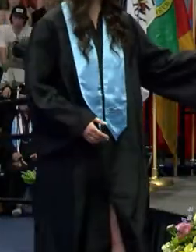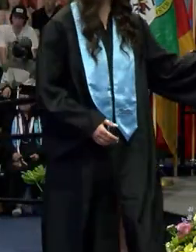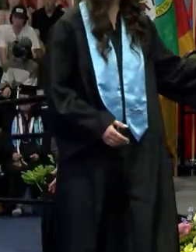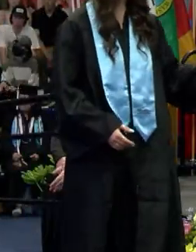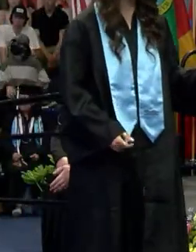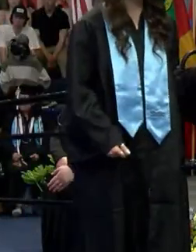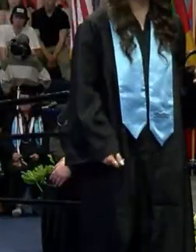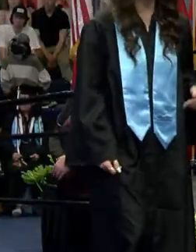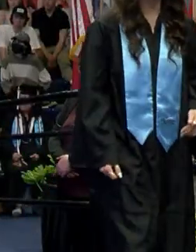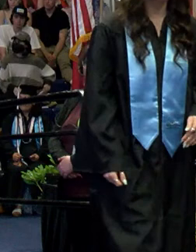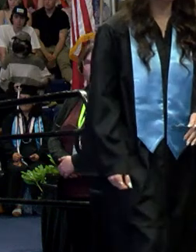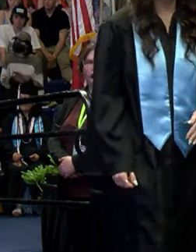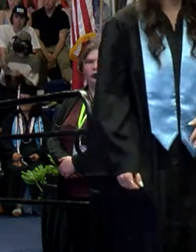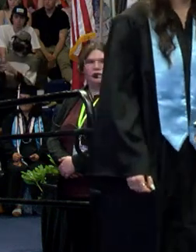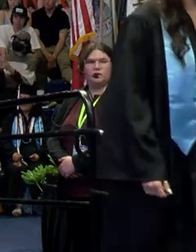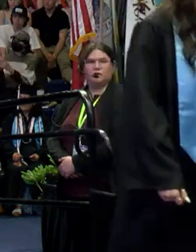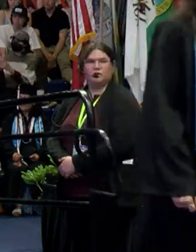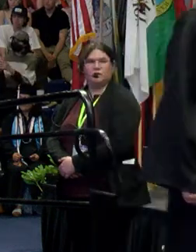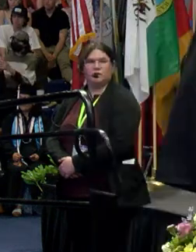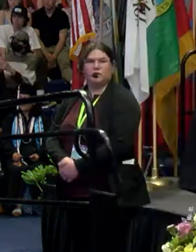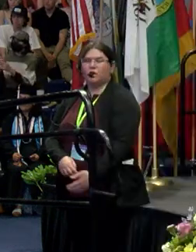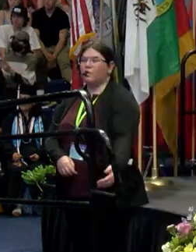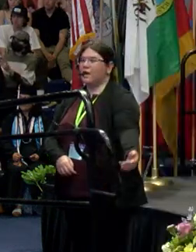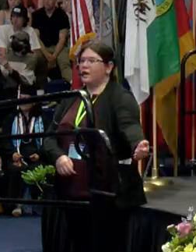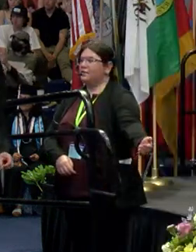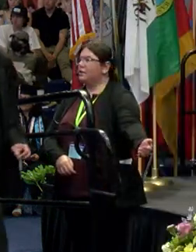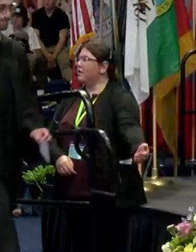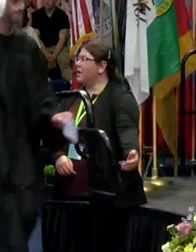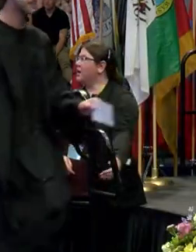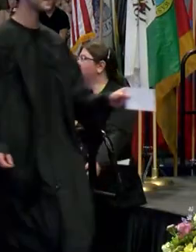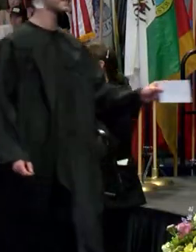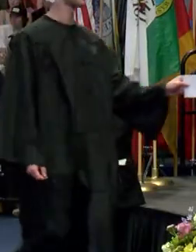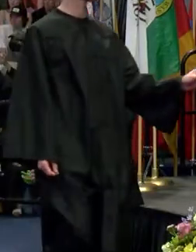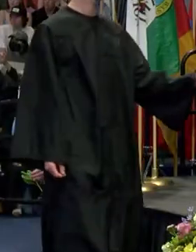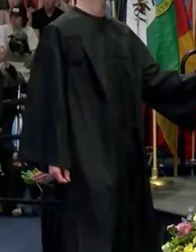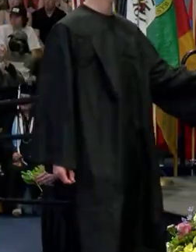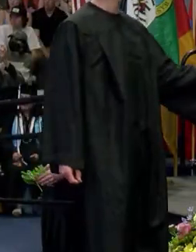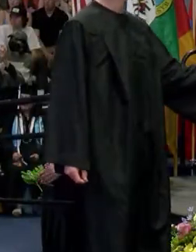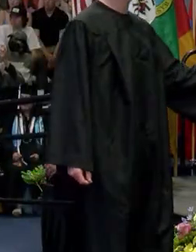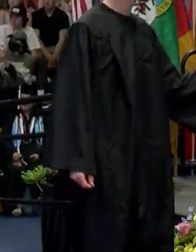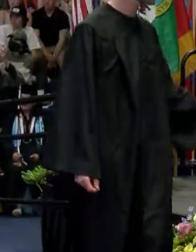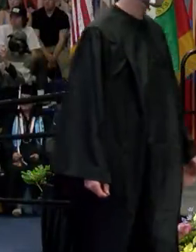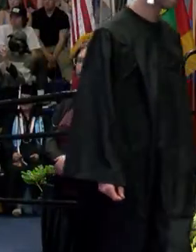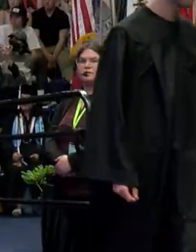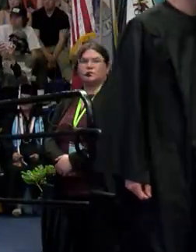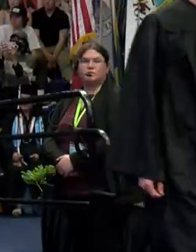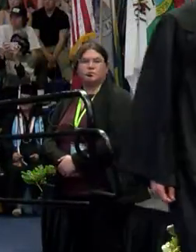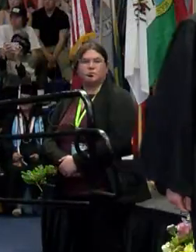Kate Havens.